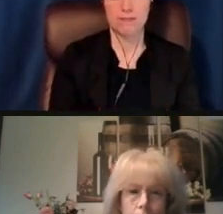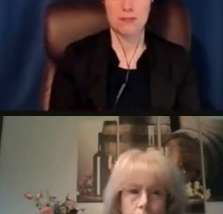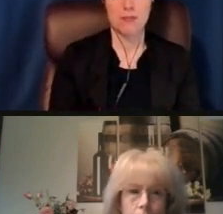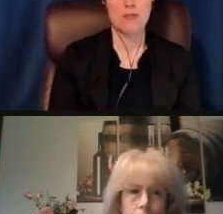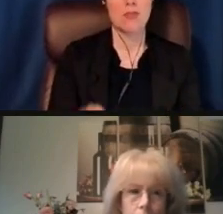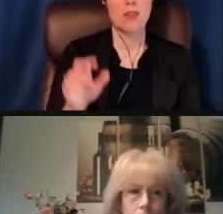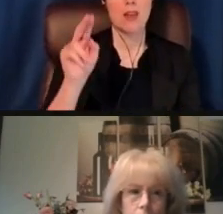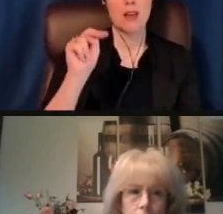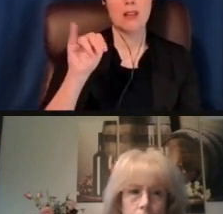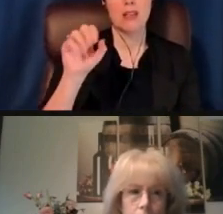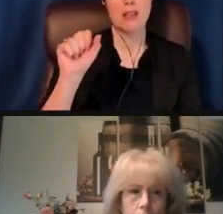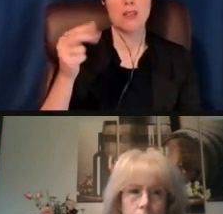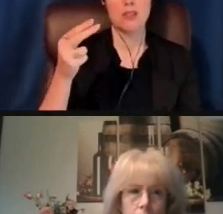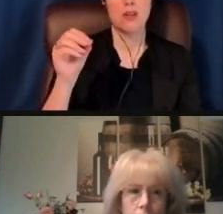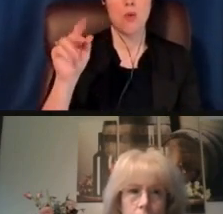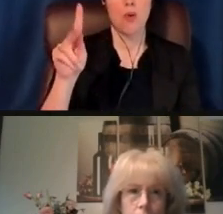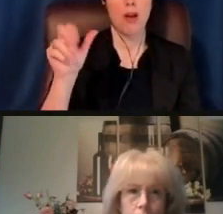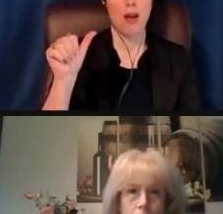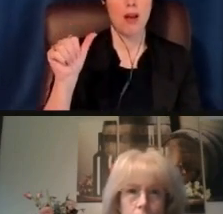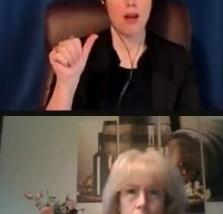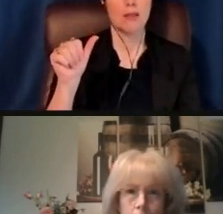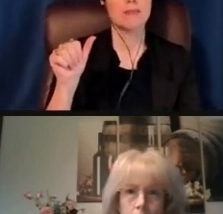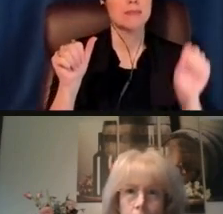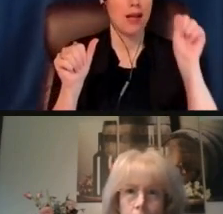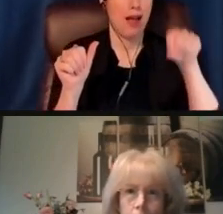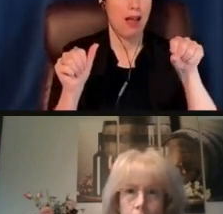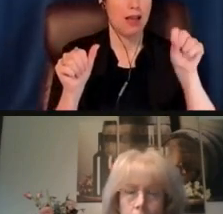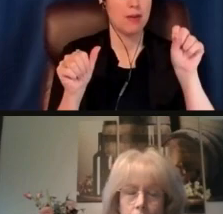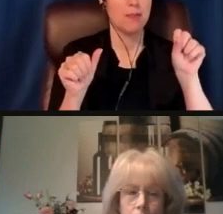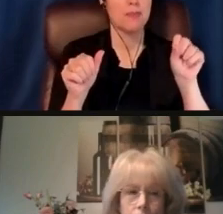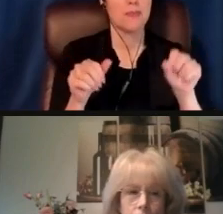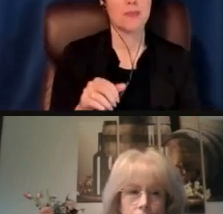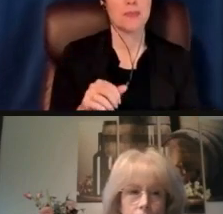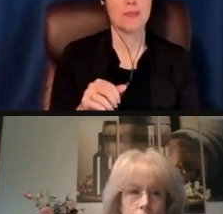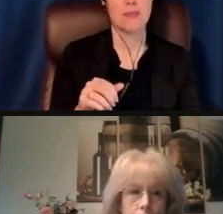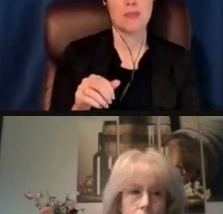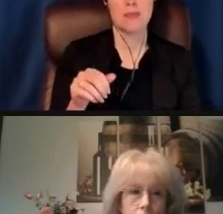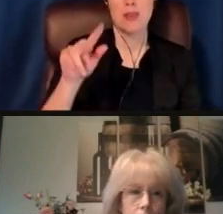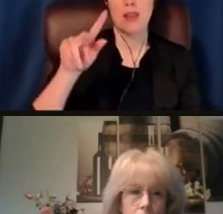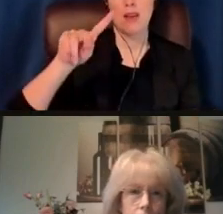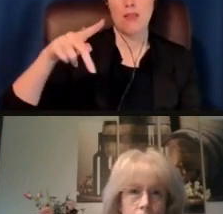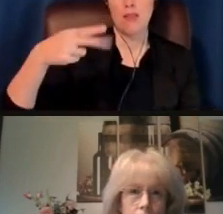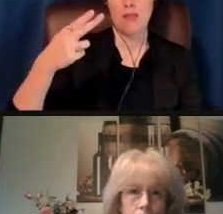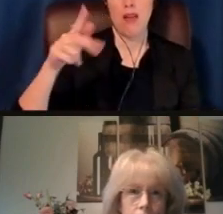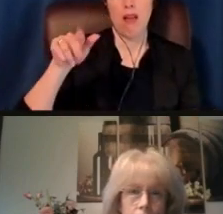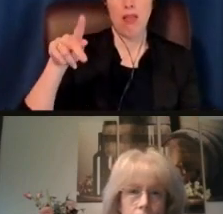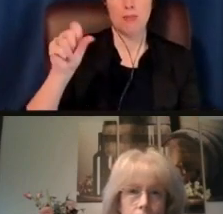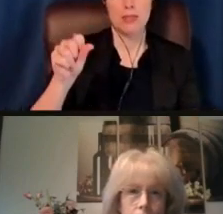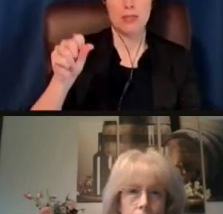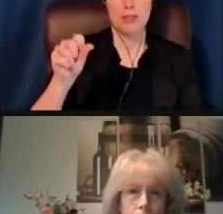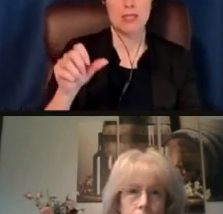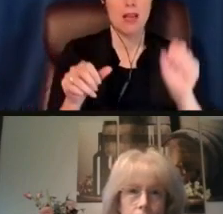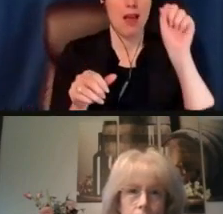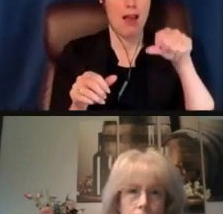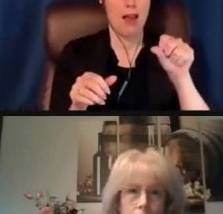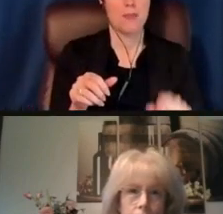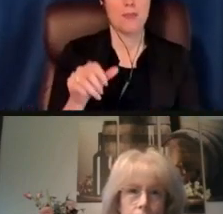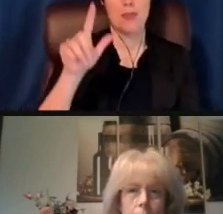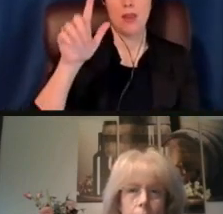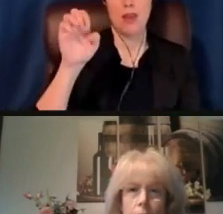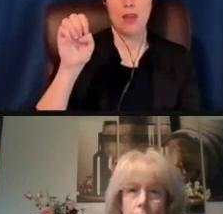Councillor Nishioka. Aye. Councillor Phillips. Aye. Councillor Leung.